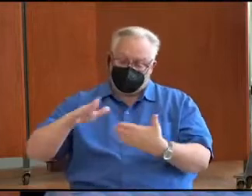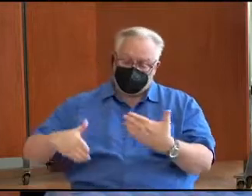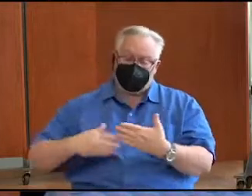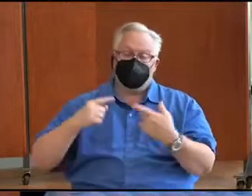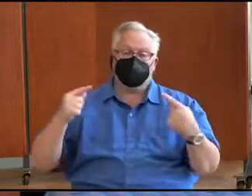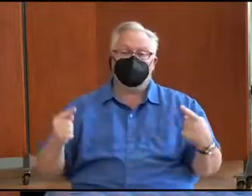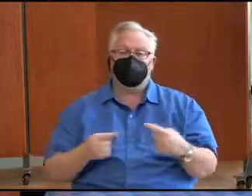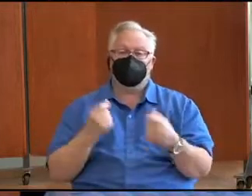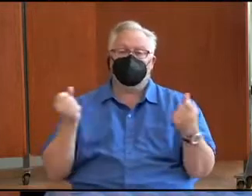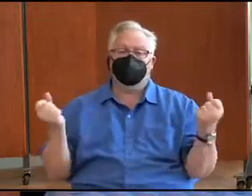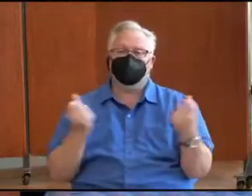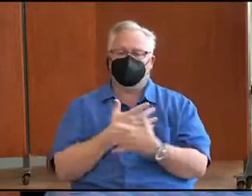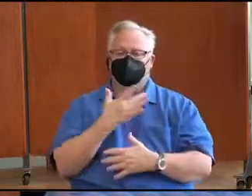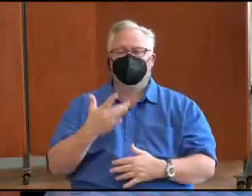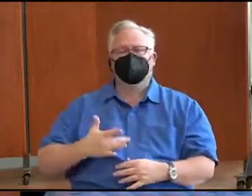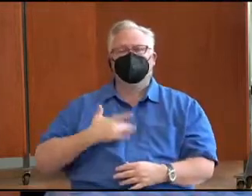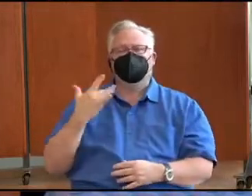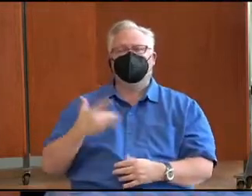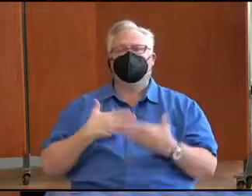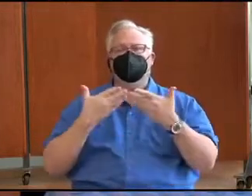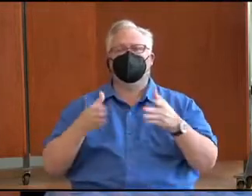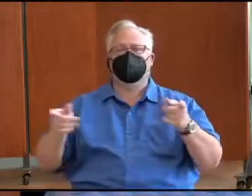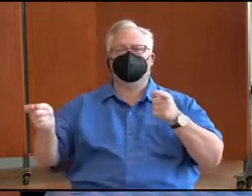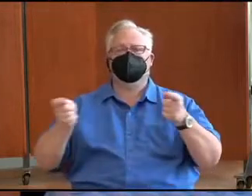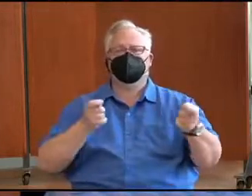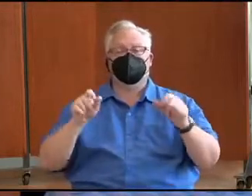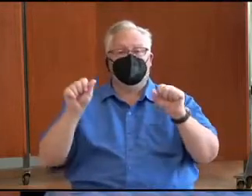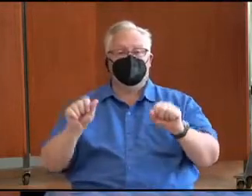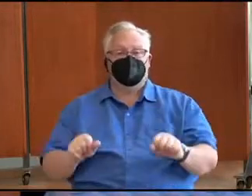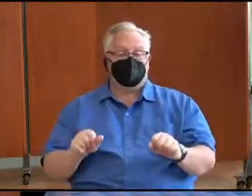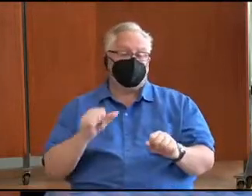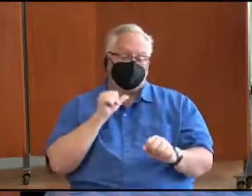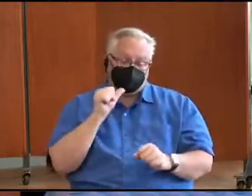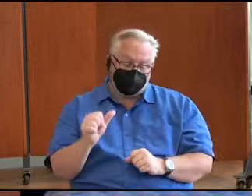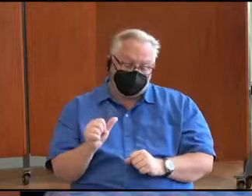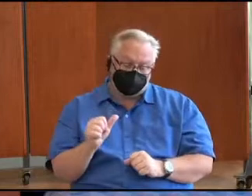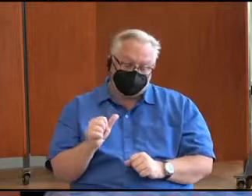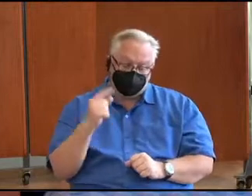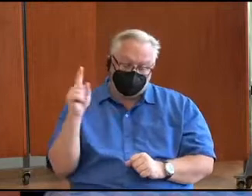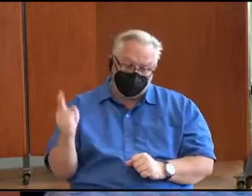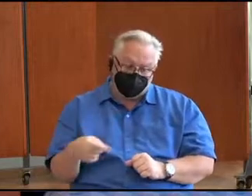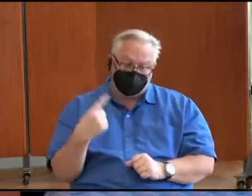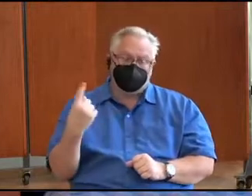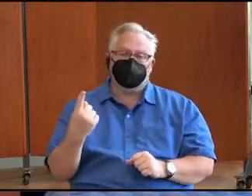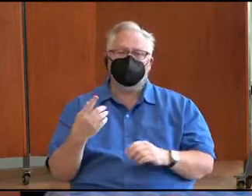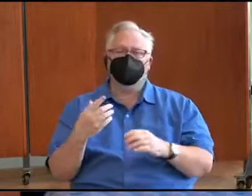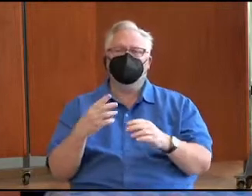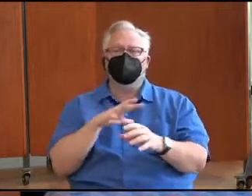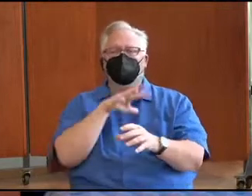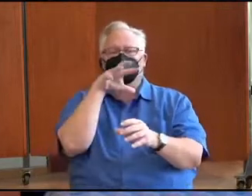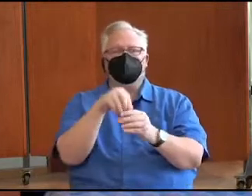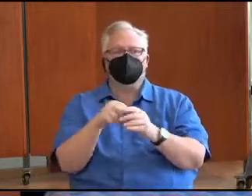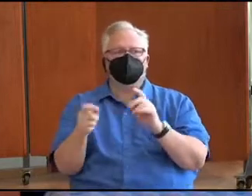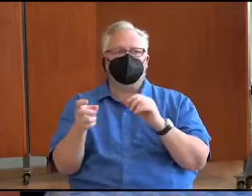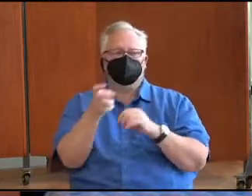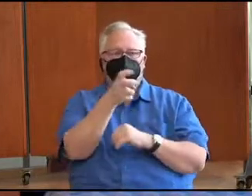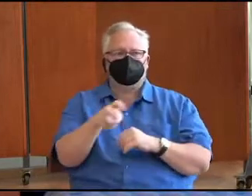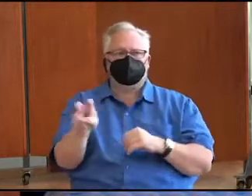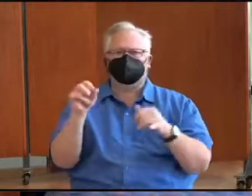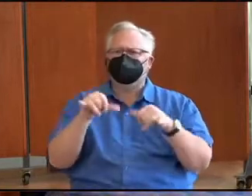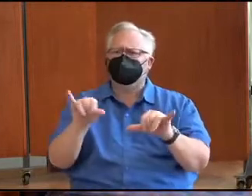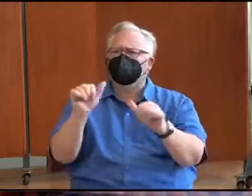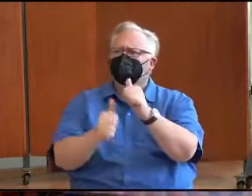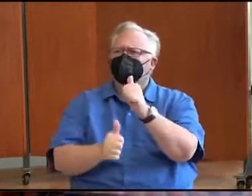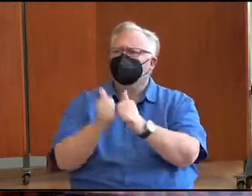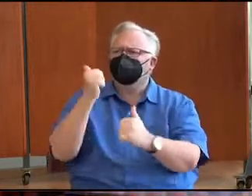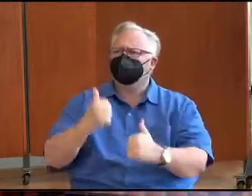and fear and feelings of being out of control that can but not necessarily accompany transitions, they are still the most